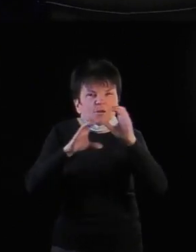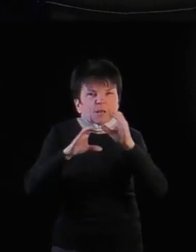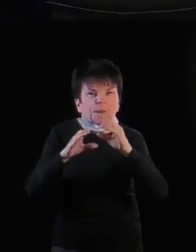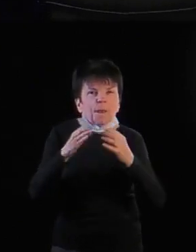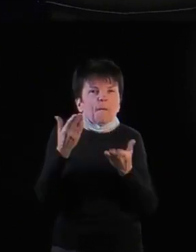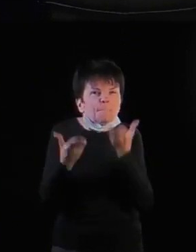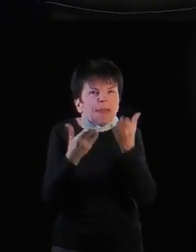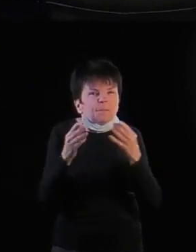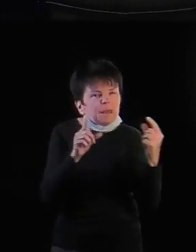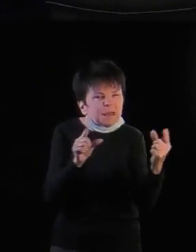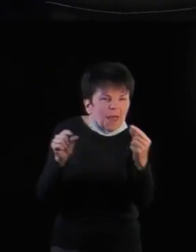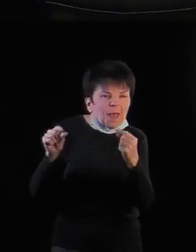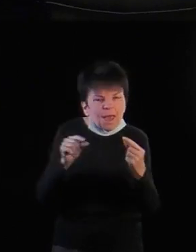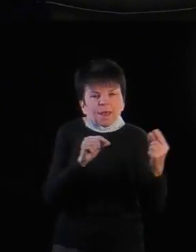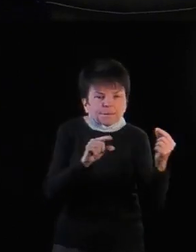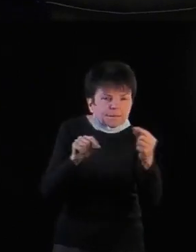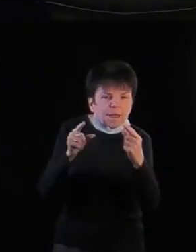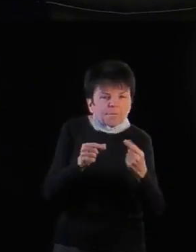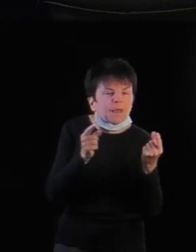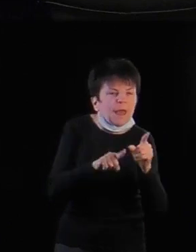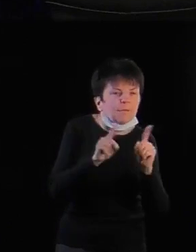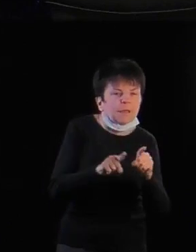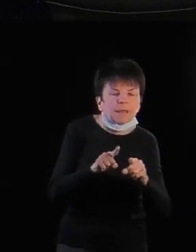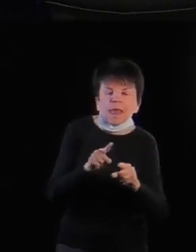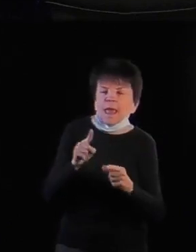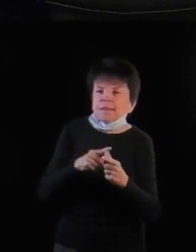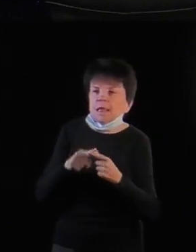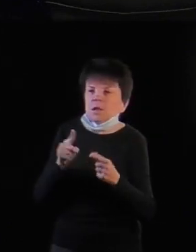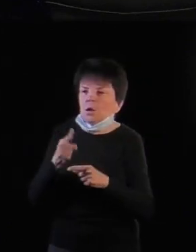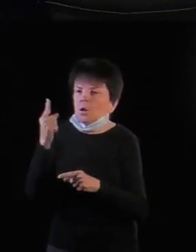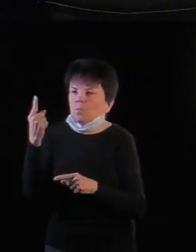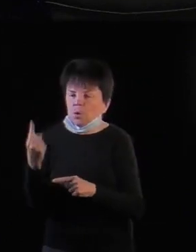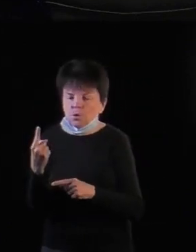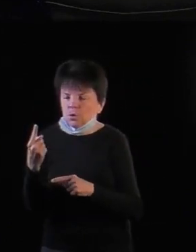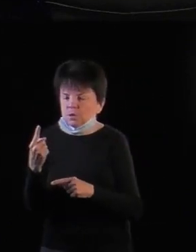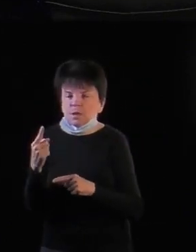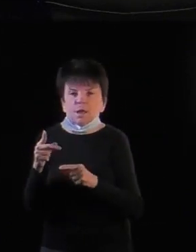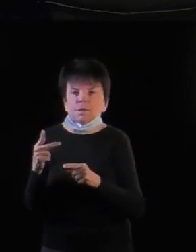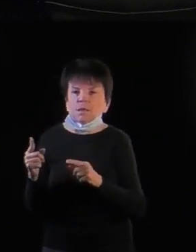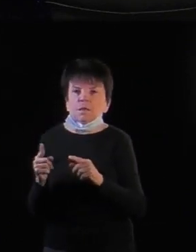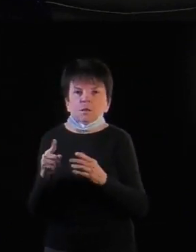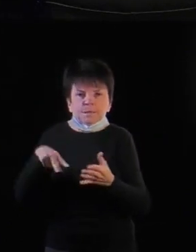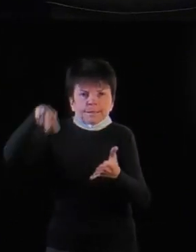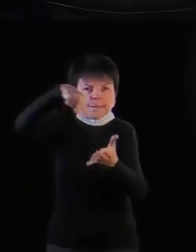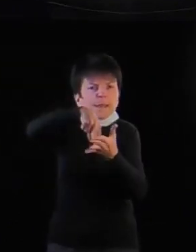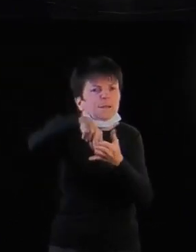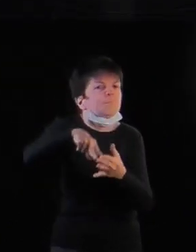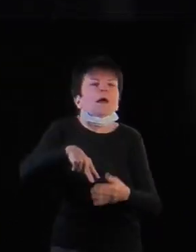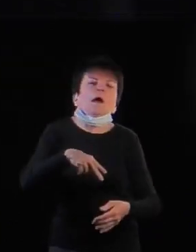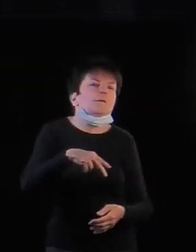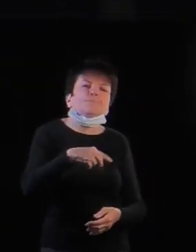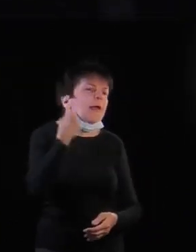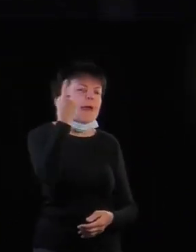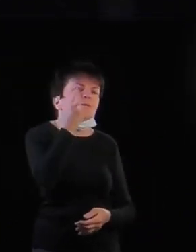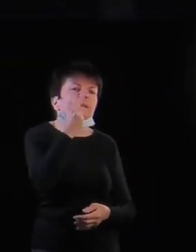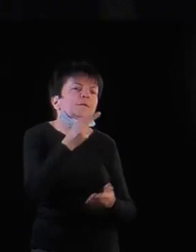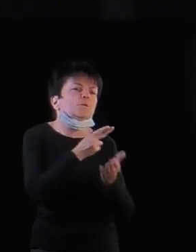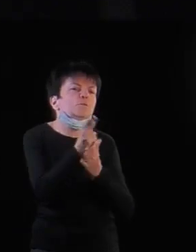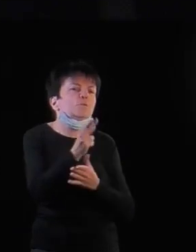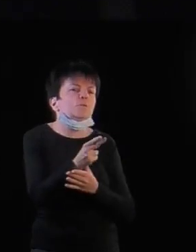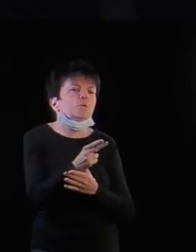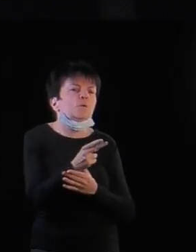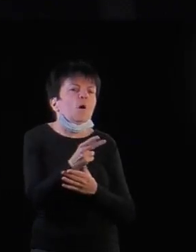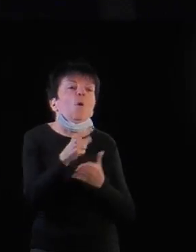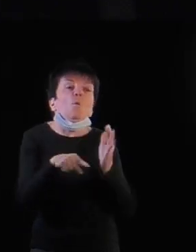a particular way, and all of a sudden somebody stood up and said, you know what, I don't believe that to be true. Here's what I know